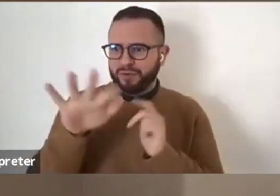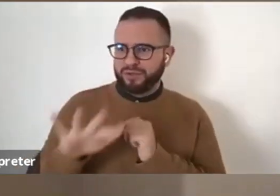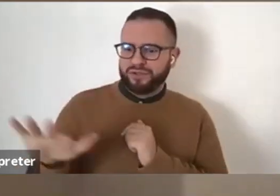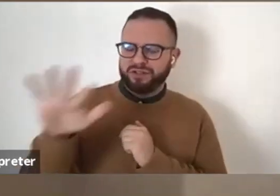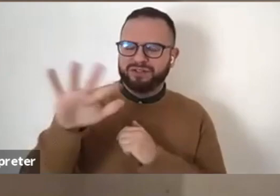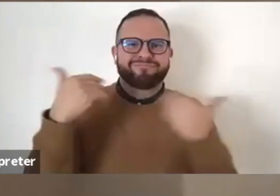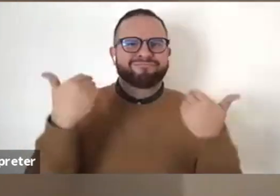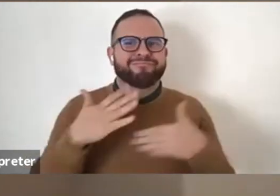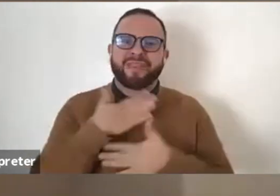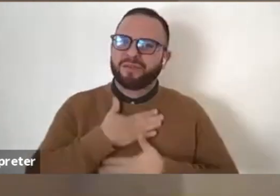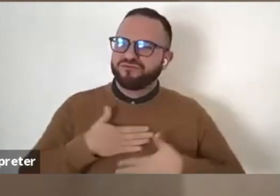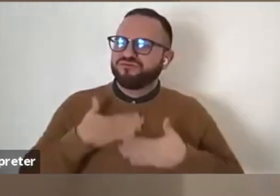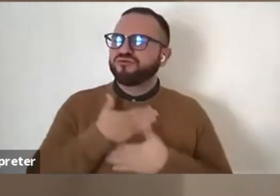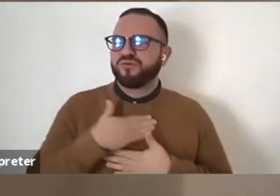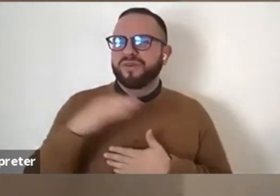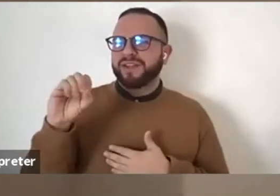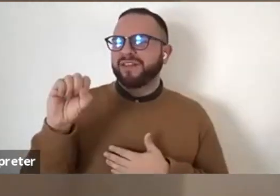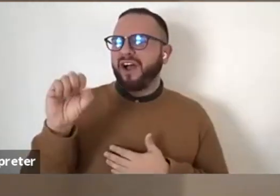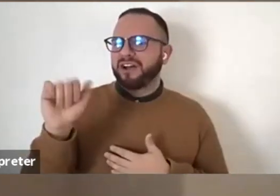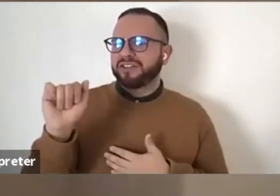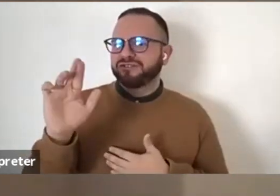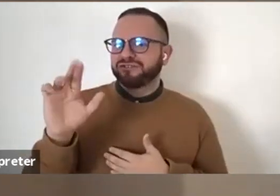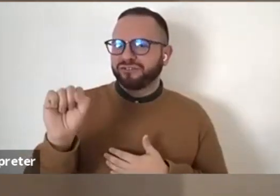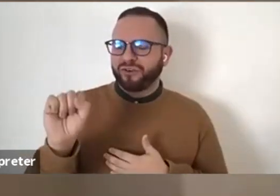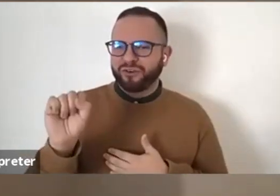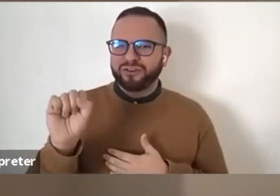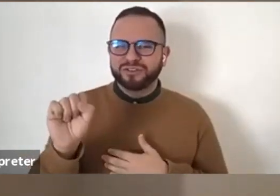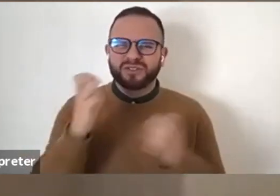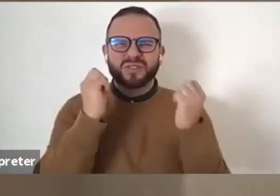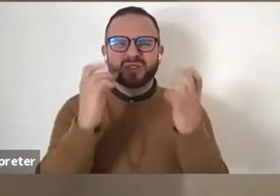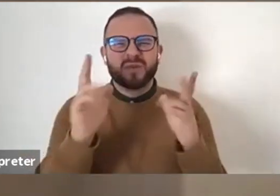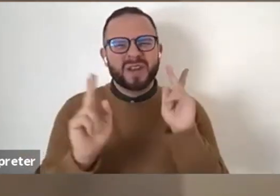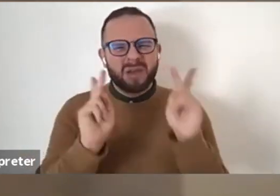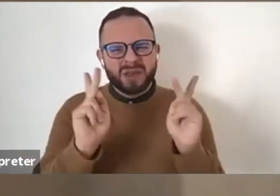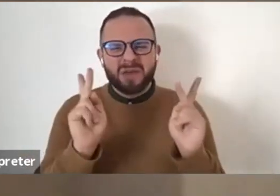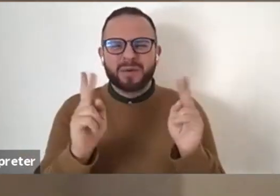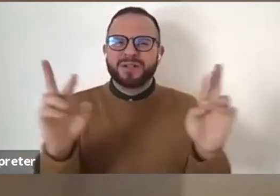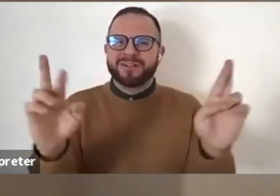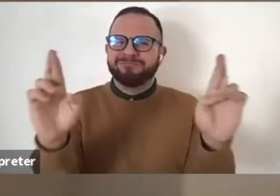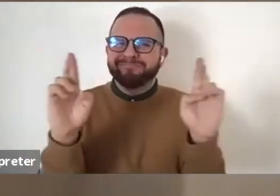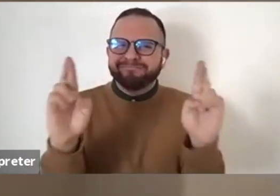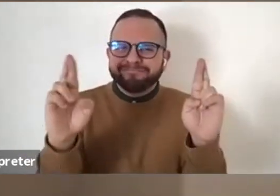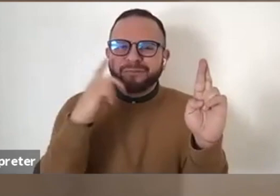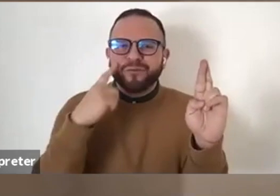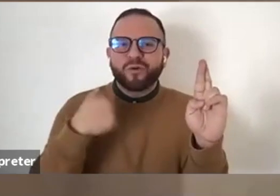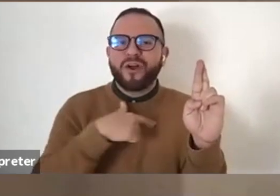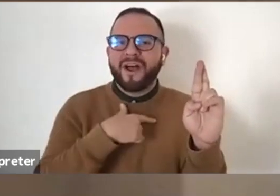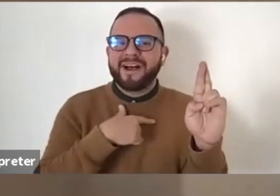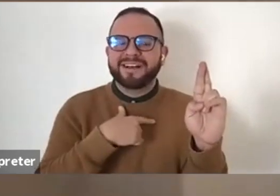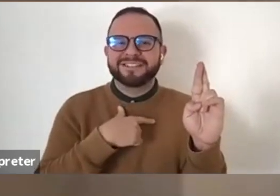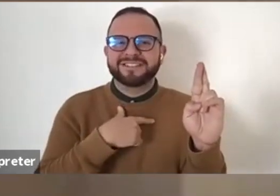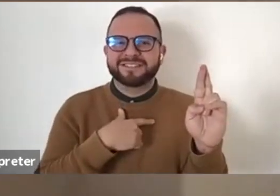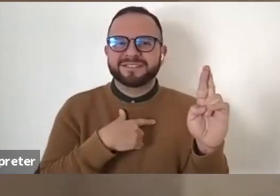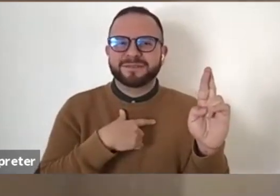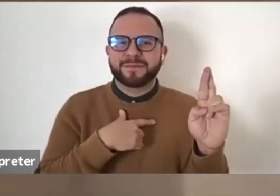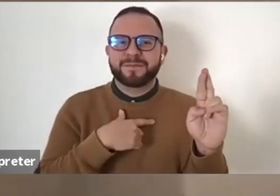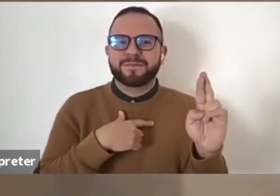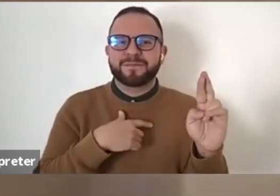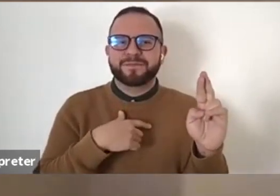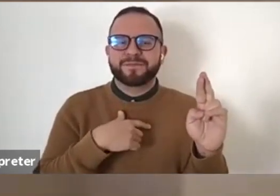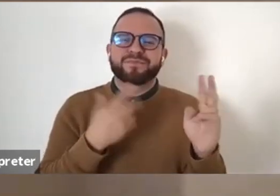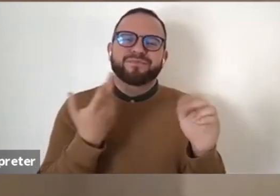enjoying Oscars. So many people keeps fingers crossed for us. And of course, it's